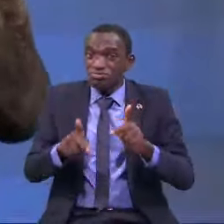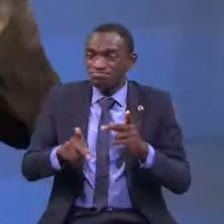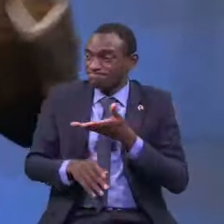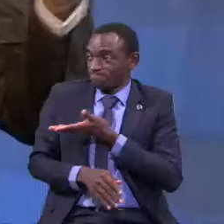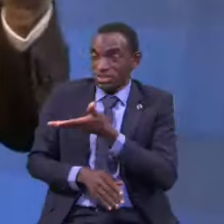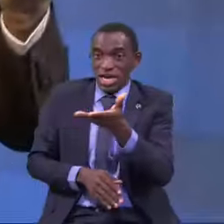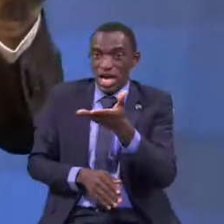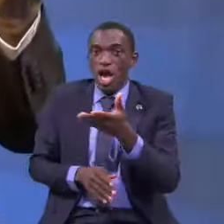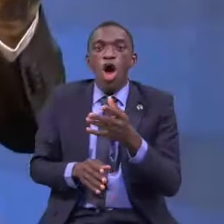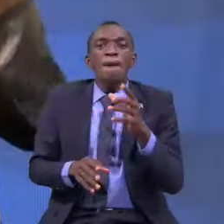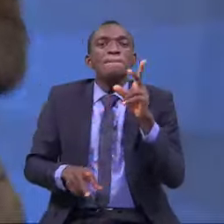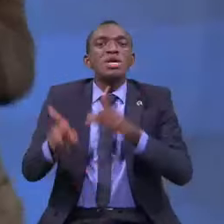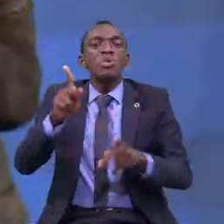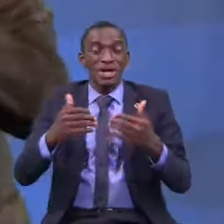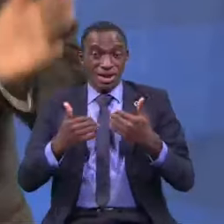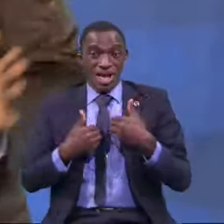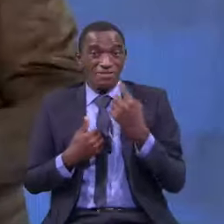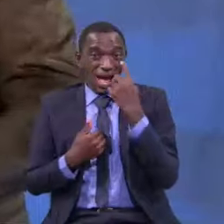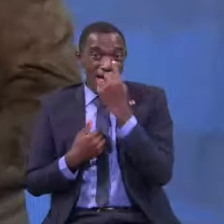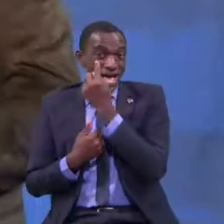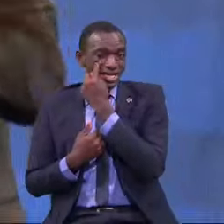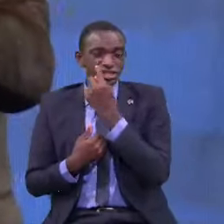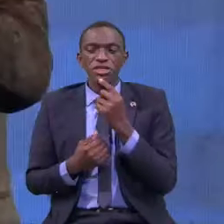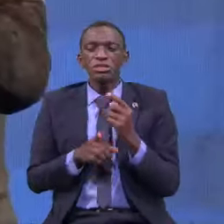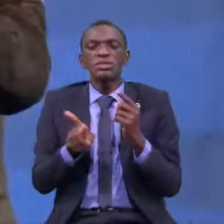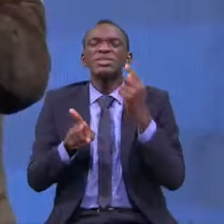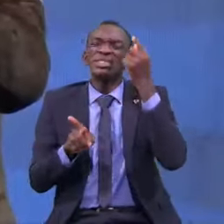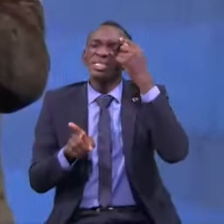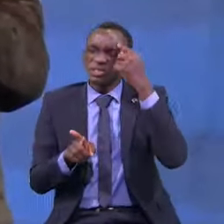had eyes. They thought they were seeing.